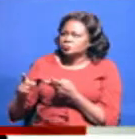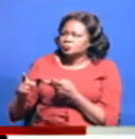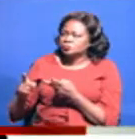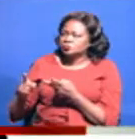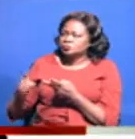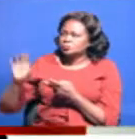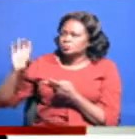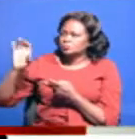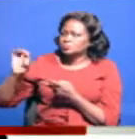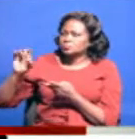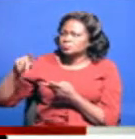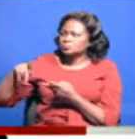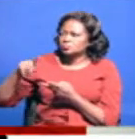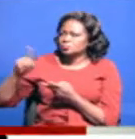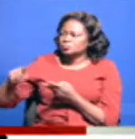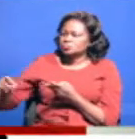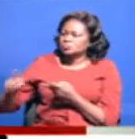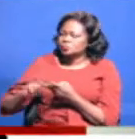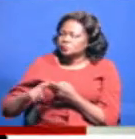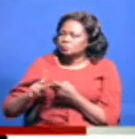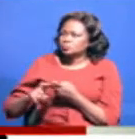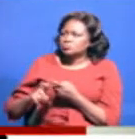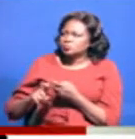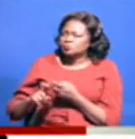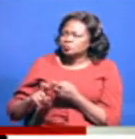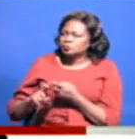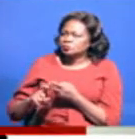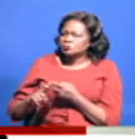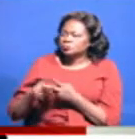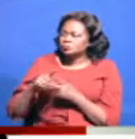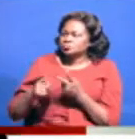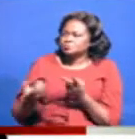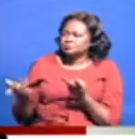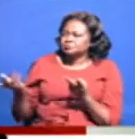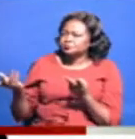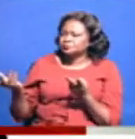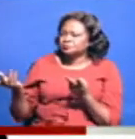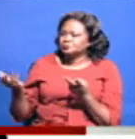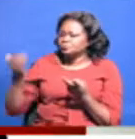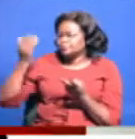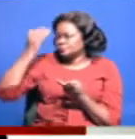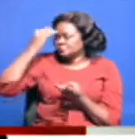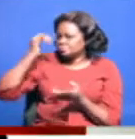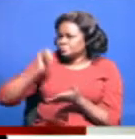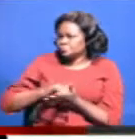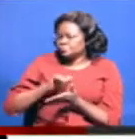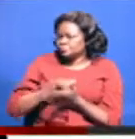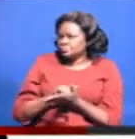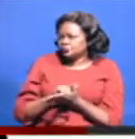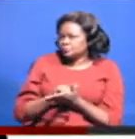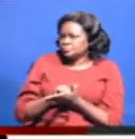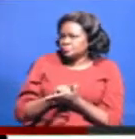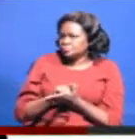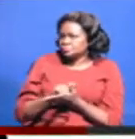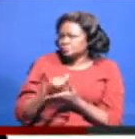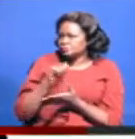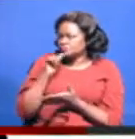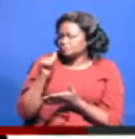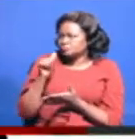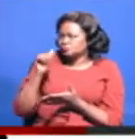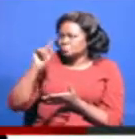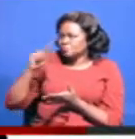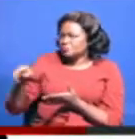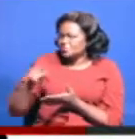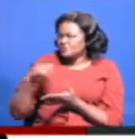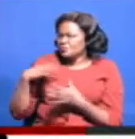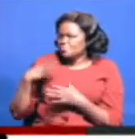the APZ, the export processing zone. Yes, and all those. And you know, now it's not really the fault of those gentlemen sitting